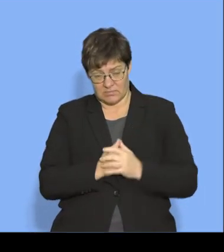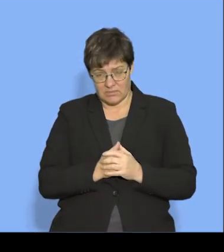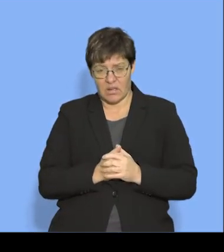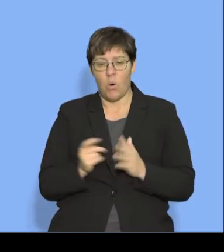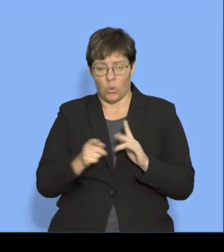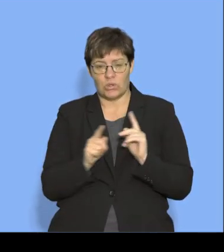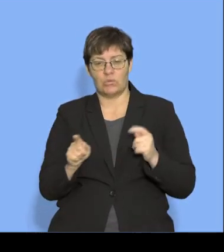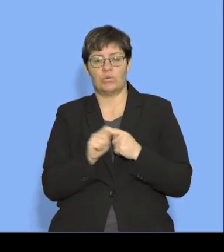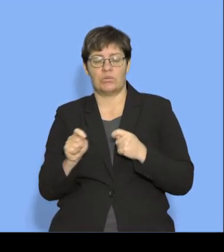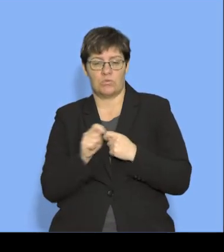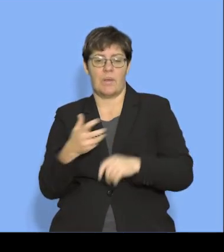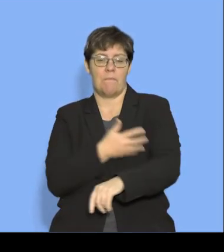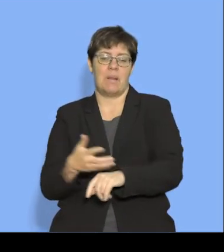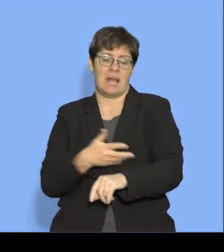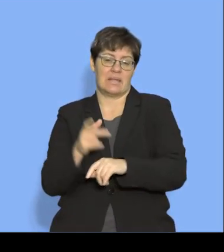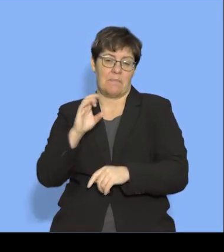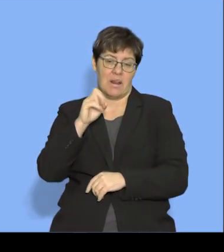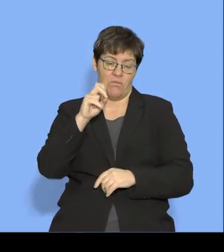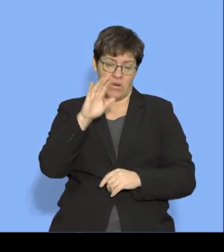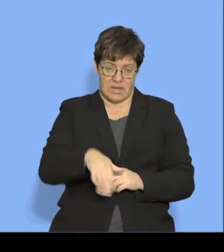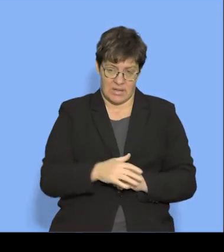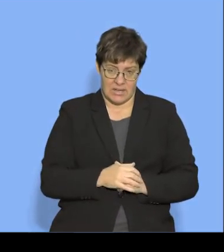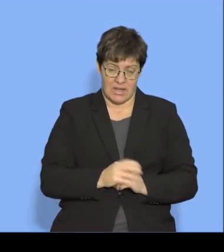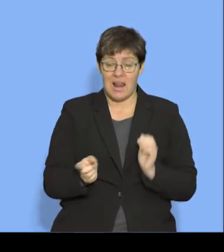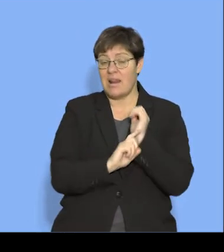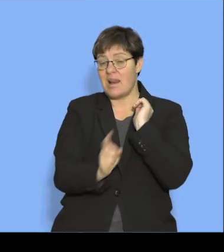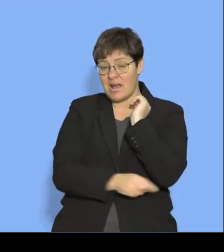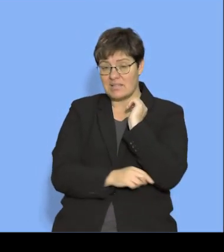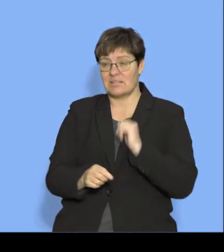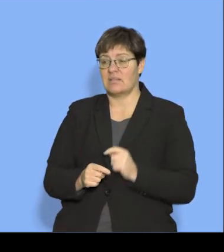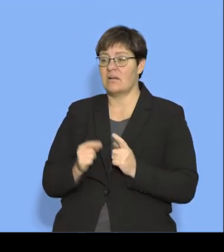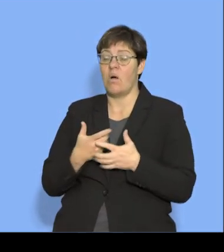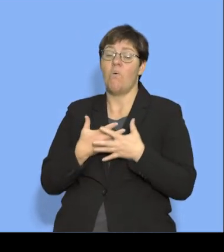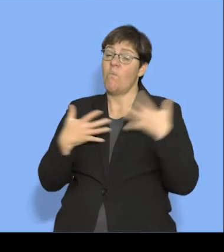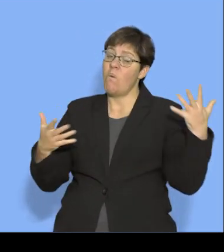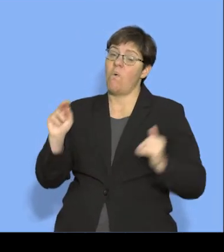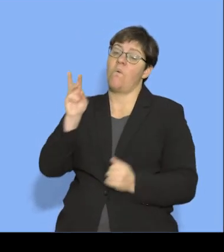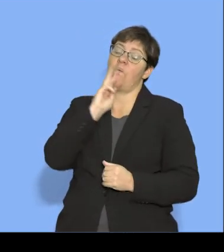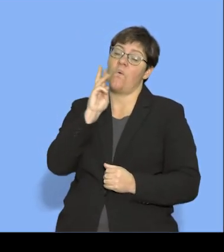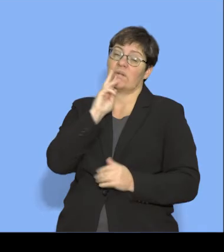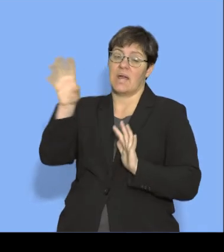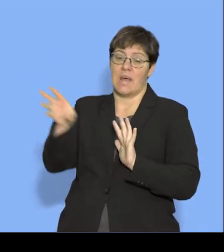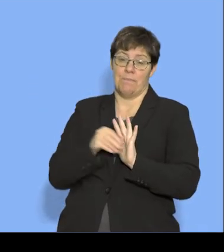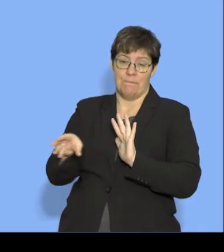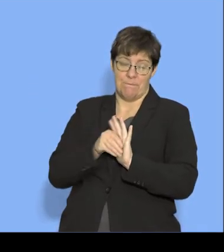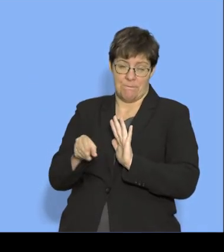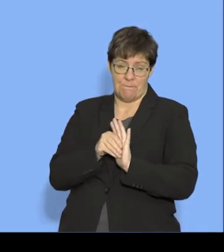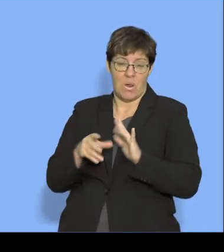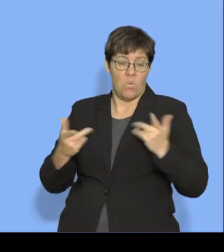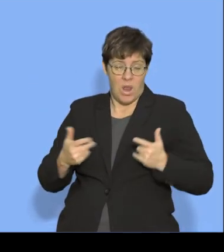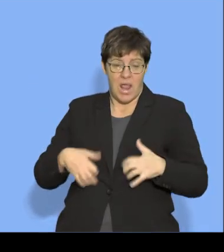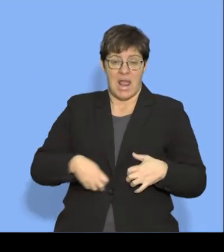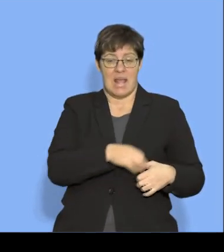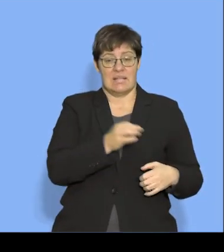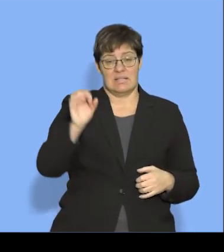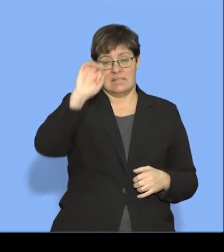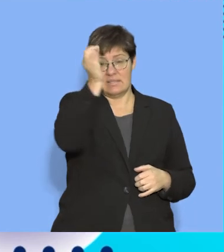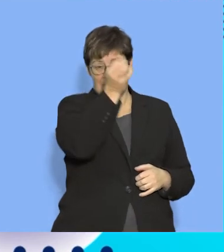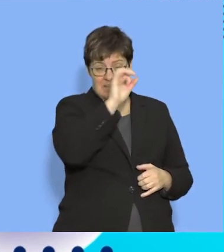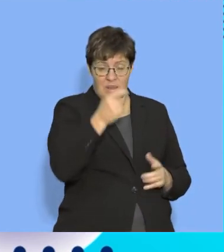also transported with the blood capillary. And then finally, large amounts of water absorbed in the small